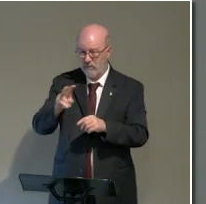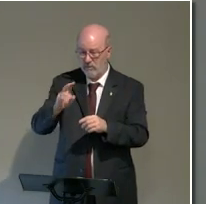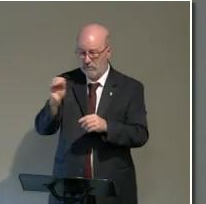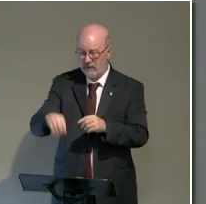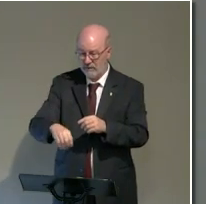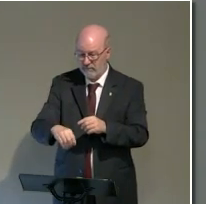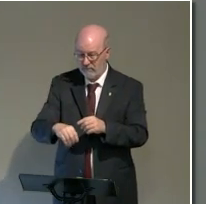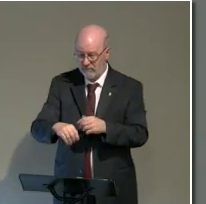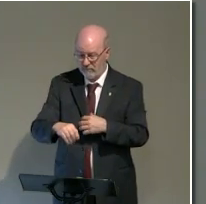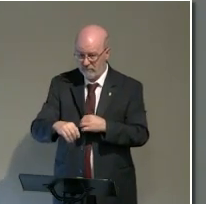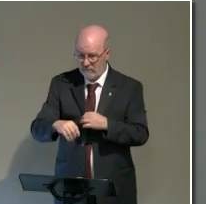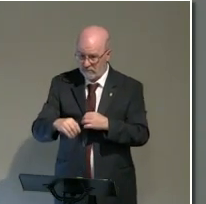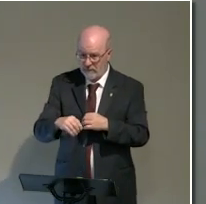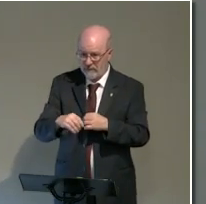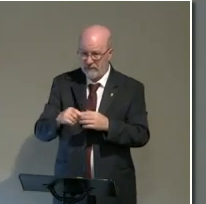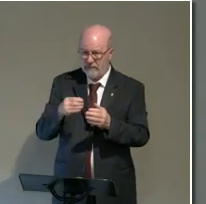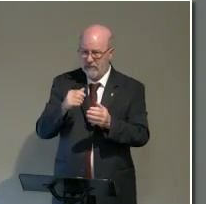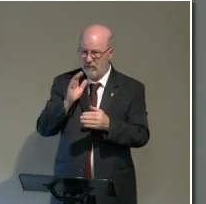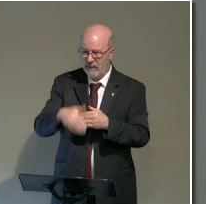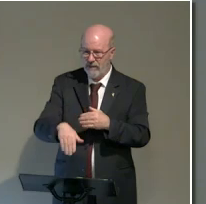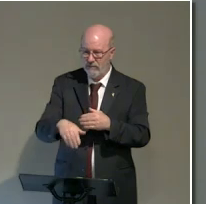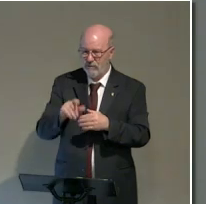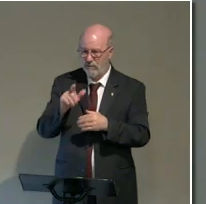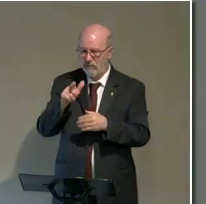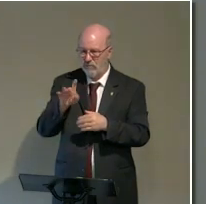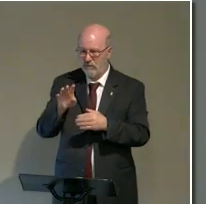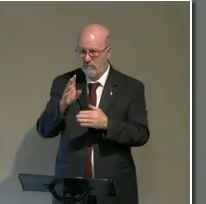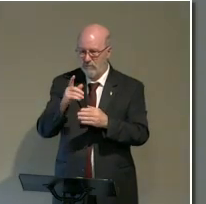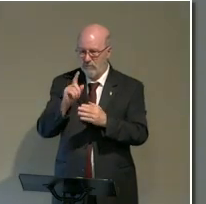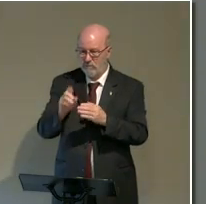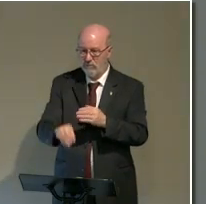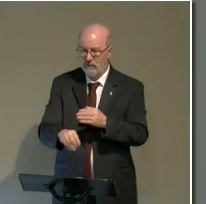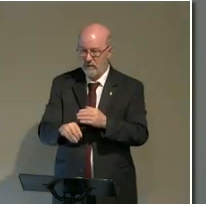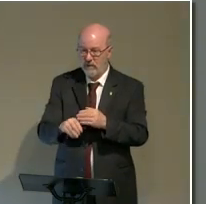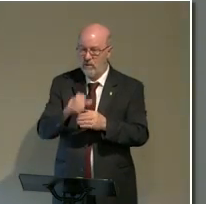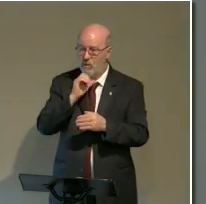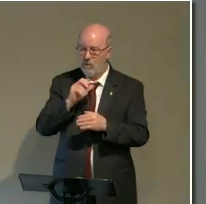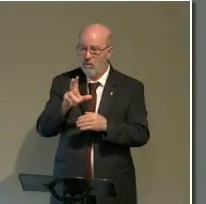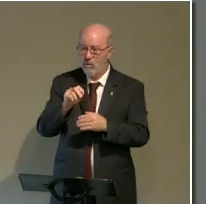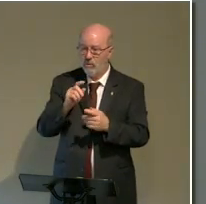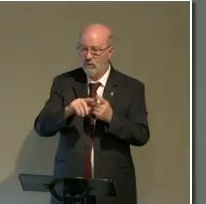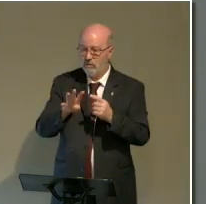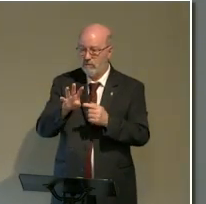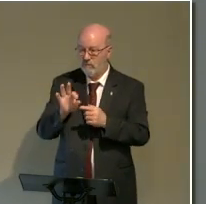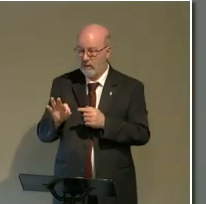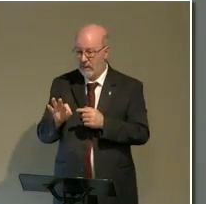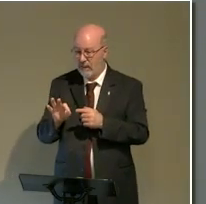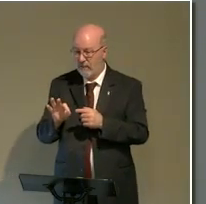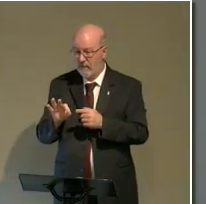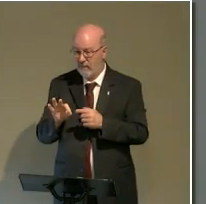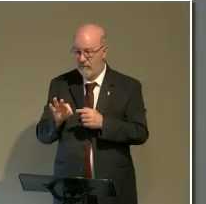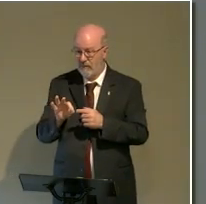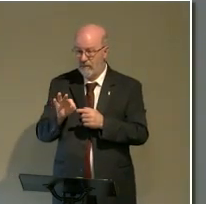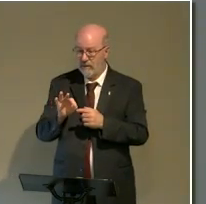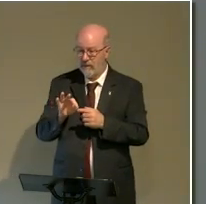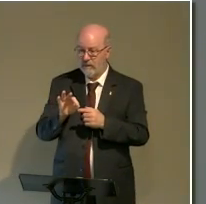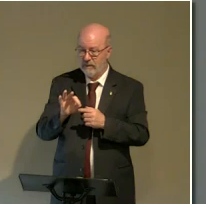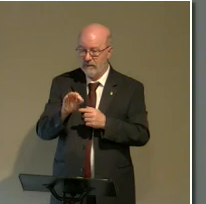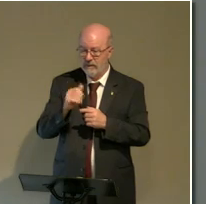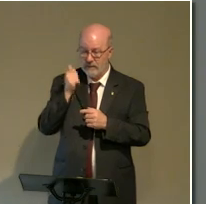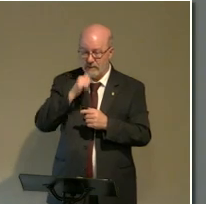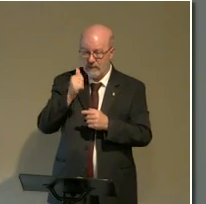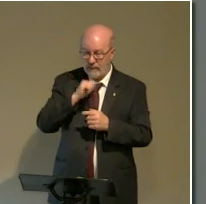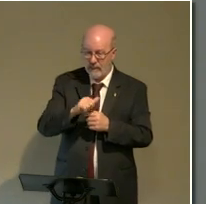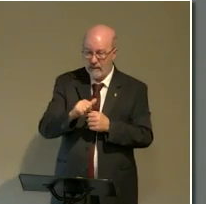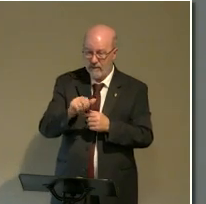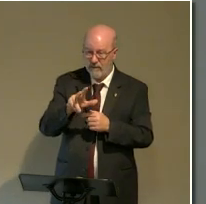22%. And seldom or never is 24%. Now, when you go to age 30 to 49, it goes on a